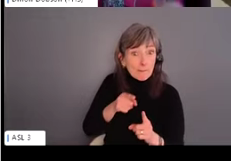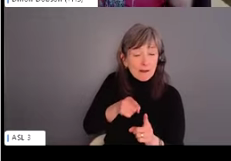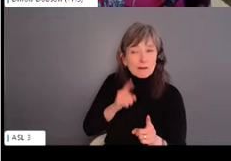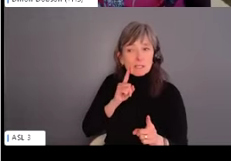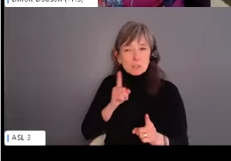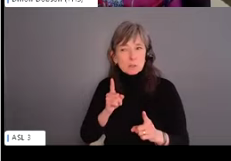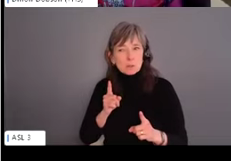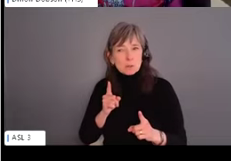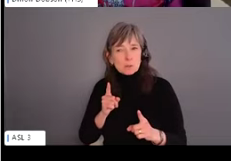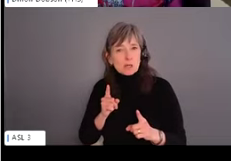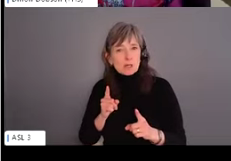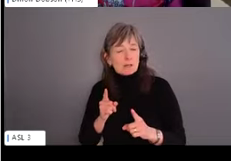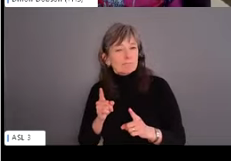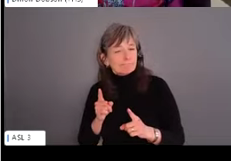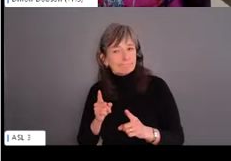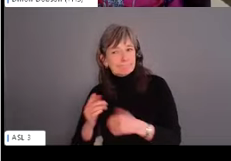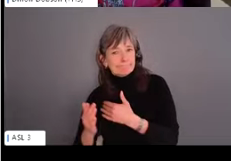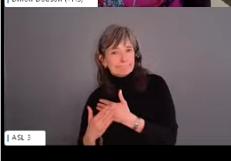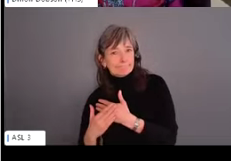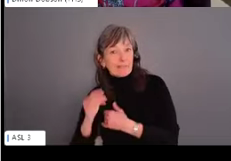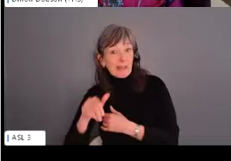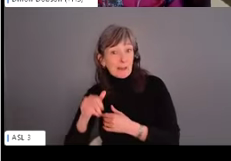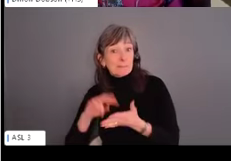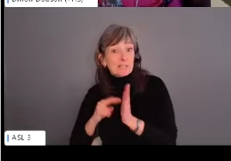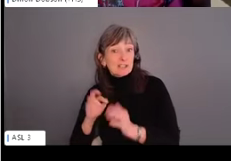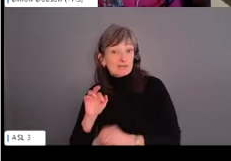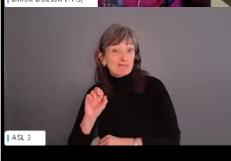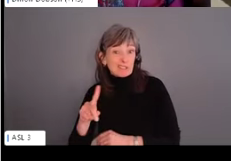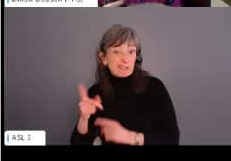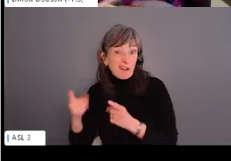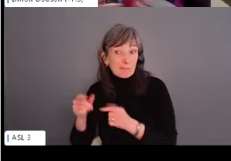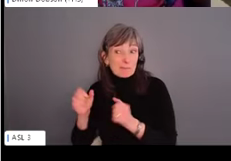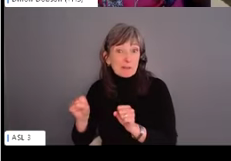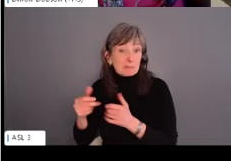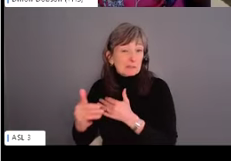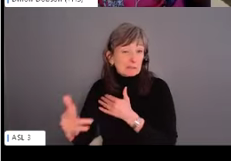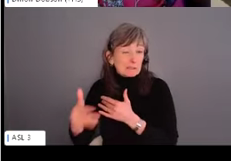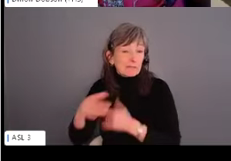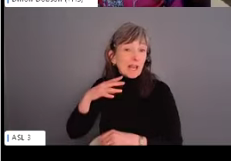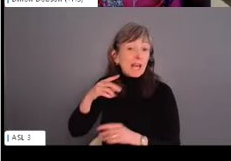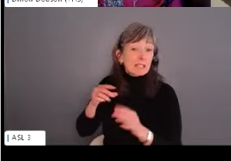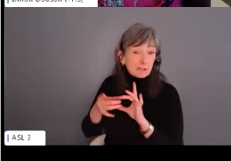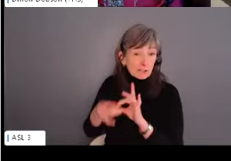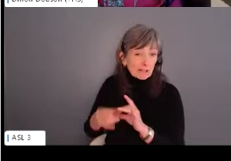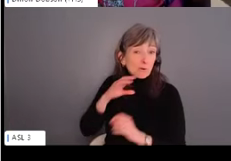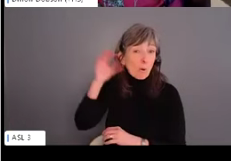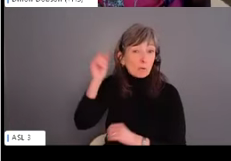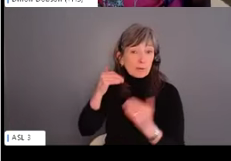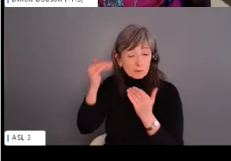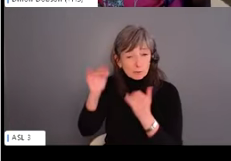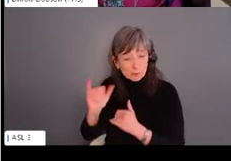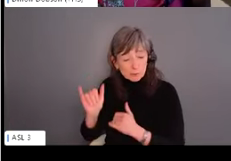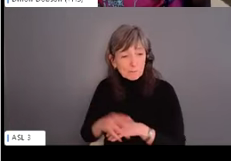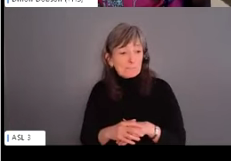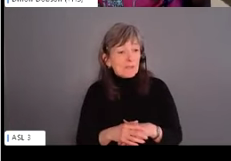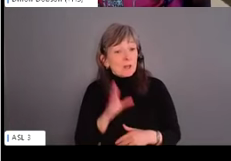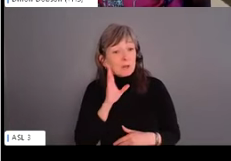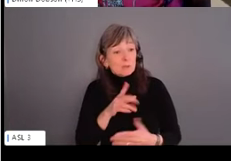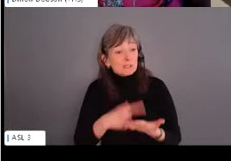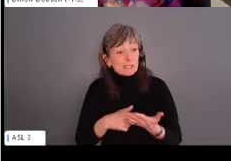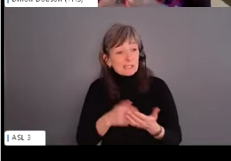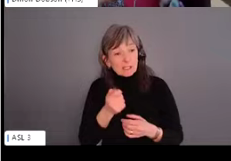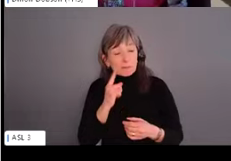or around or an older adult that you might be engaging with. And we're going to talk about a little bit about collaborative preventative strategies. We